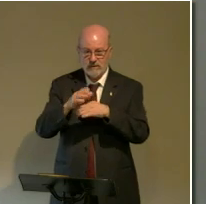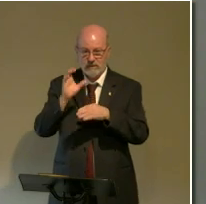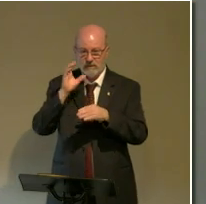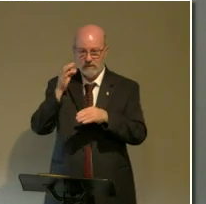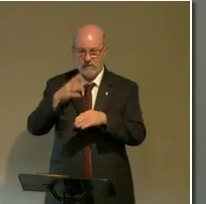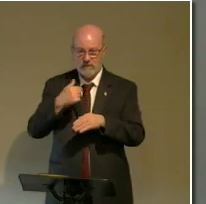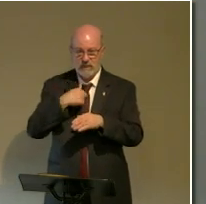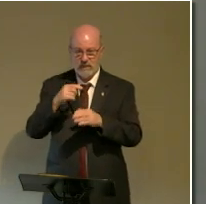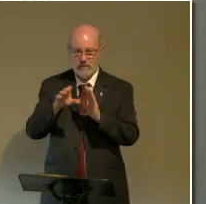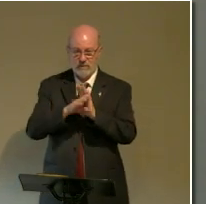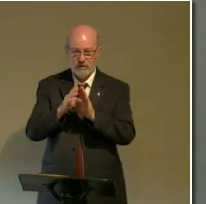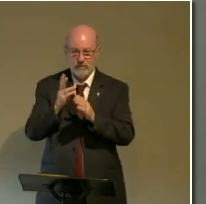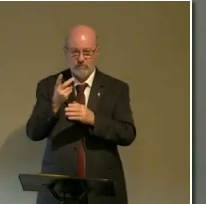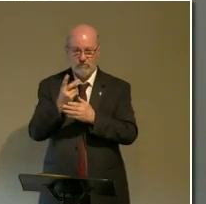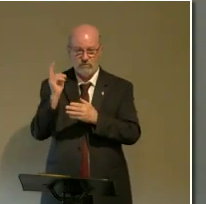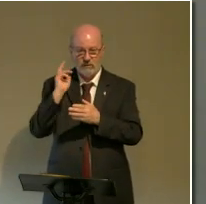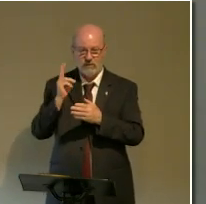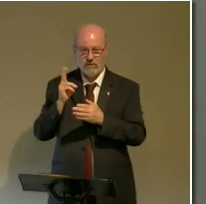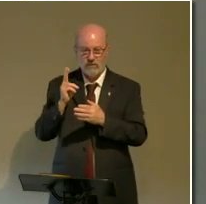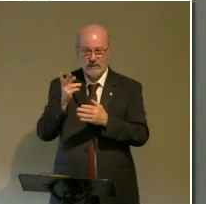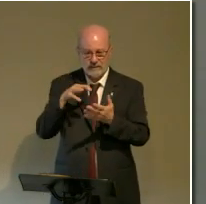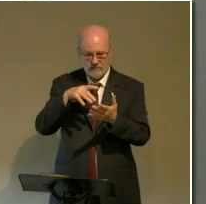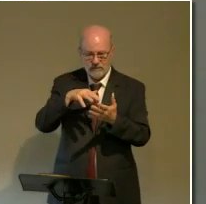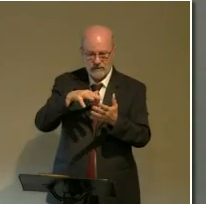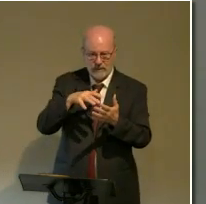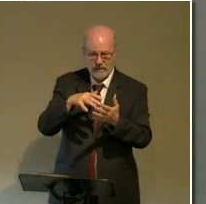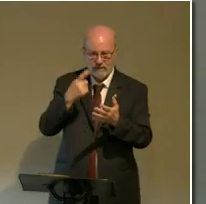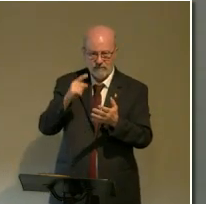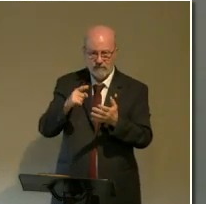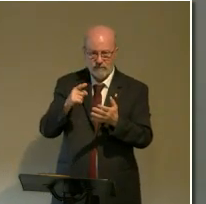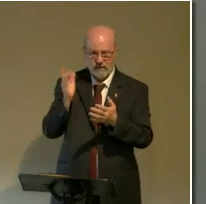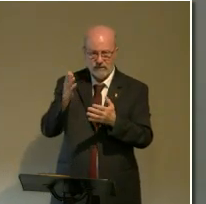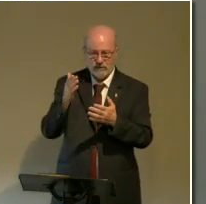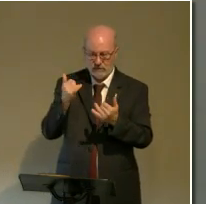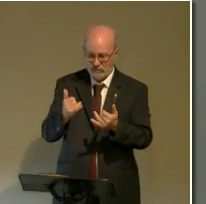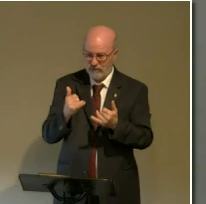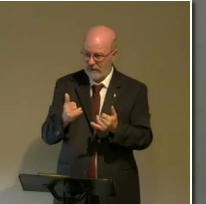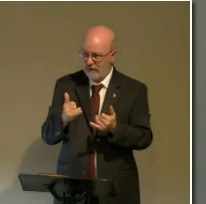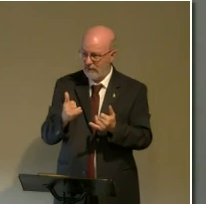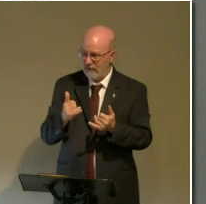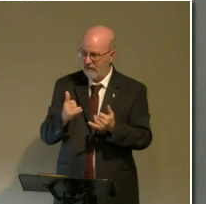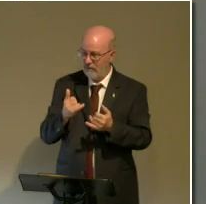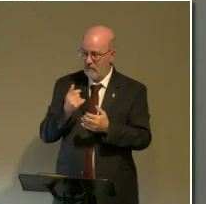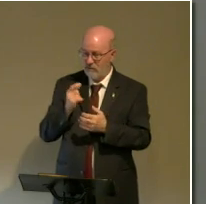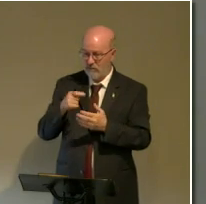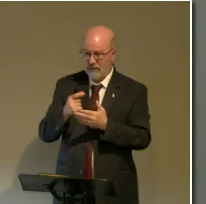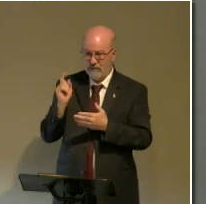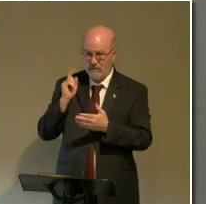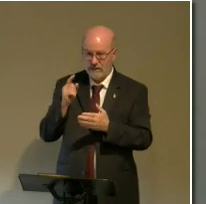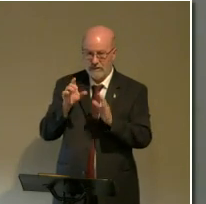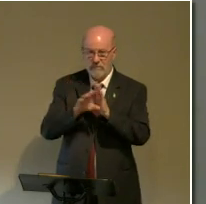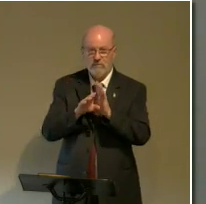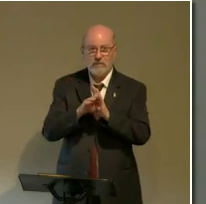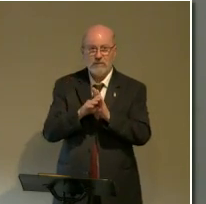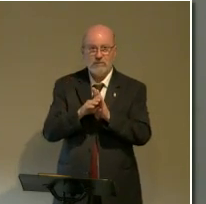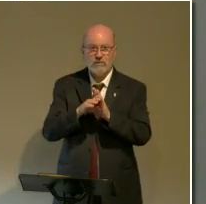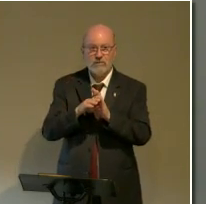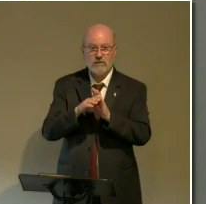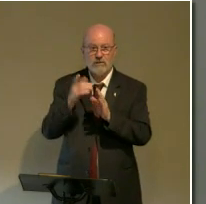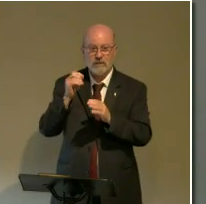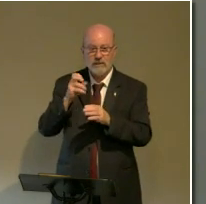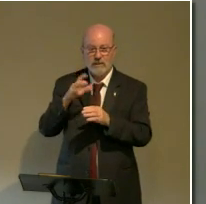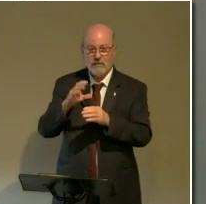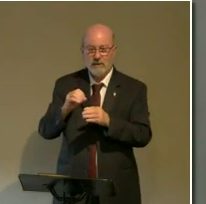picture a couple of weeks ago, and he was studying for his sermon today. It was going to be last Sunday, and the picture was because Emilio was